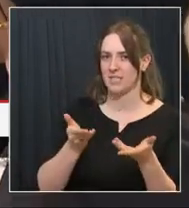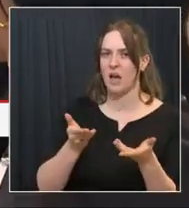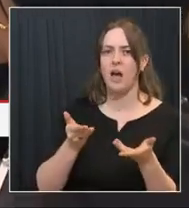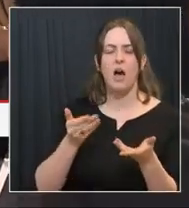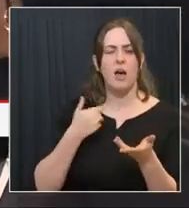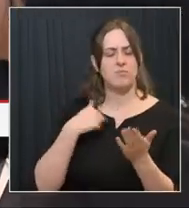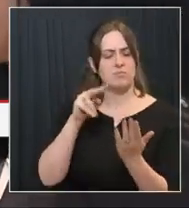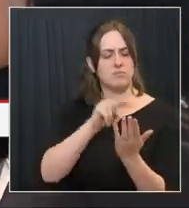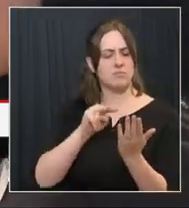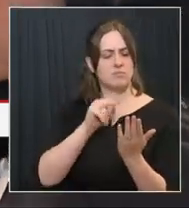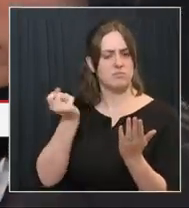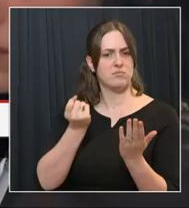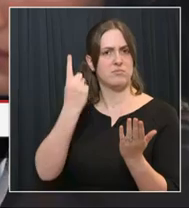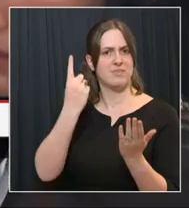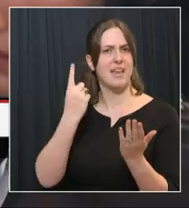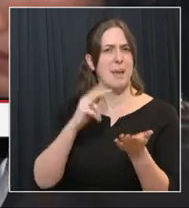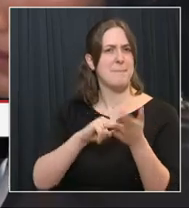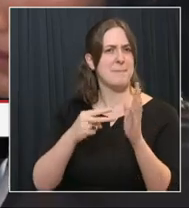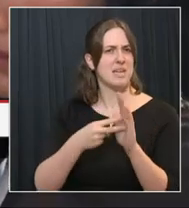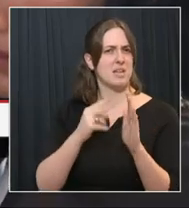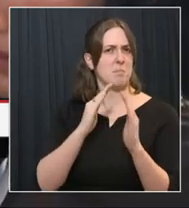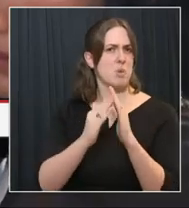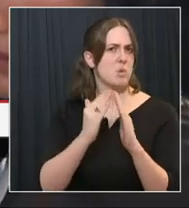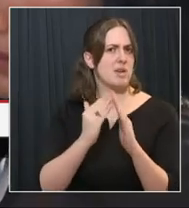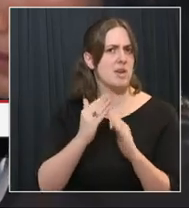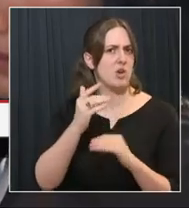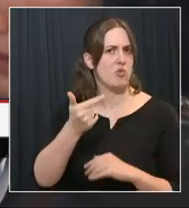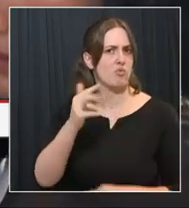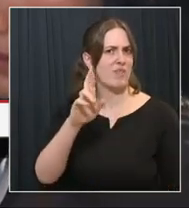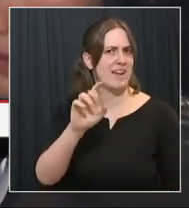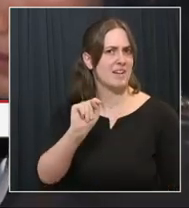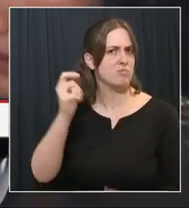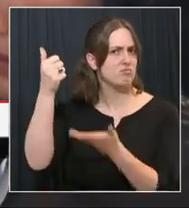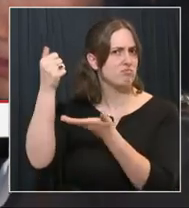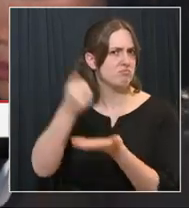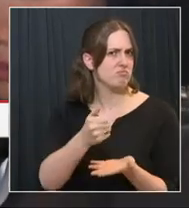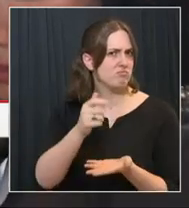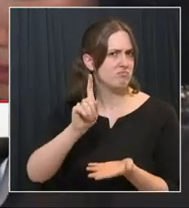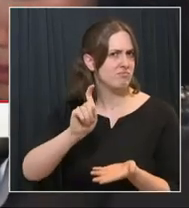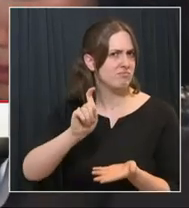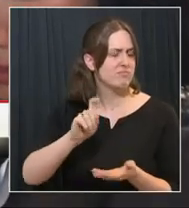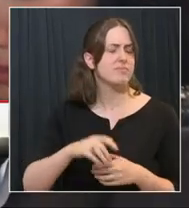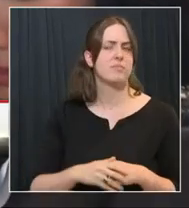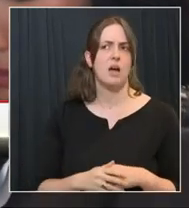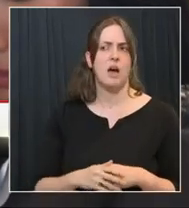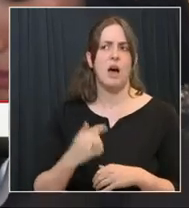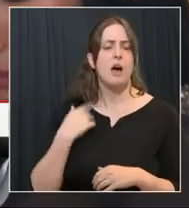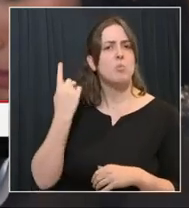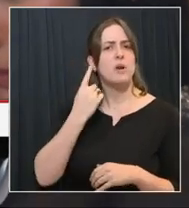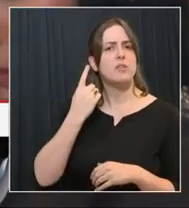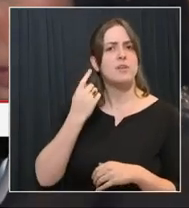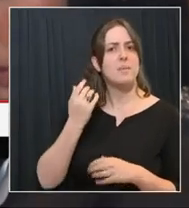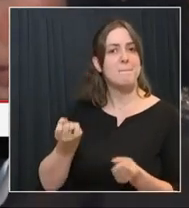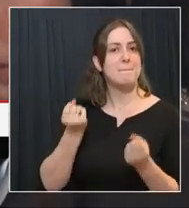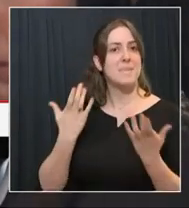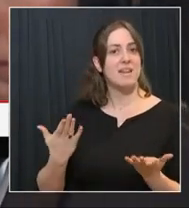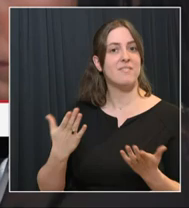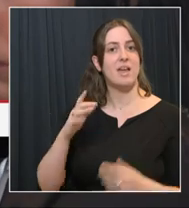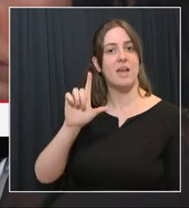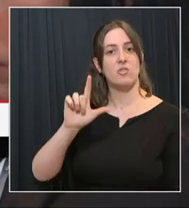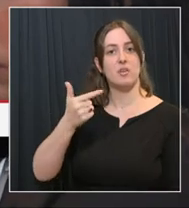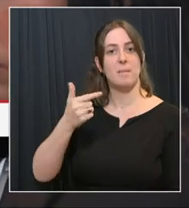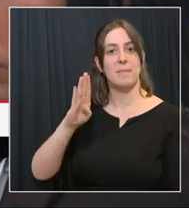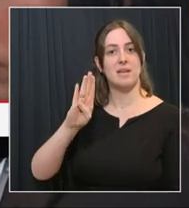that it may include community-based grants. I was wondering, as you may know, many in the LGBTQ community